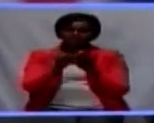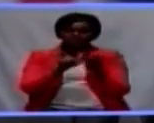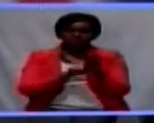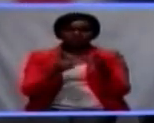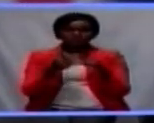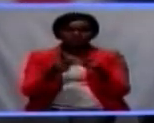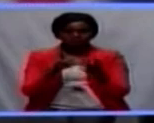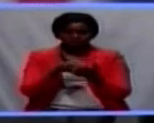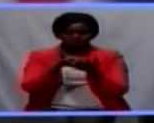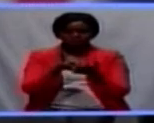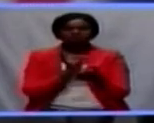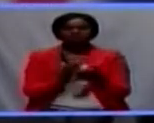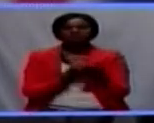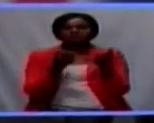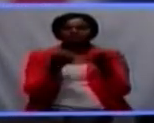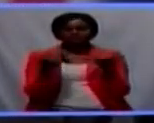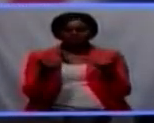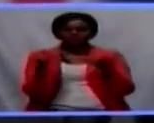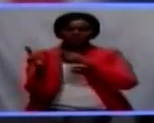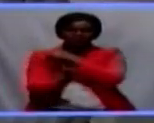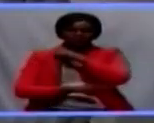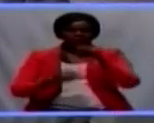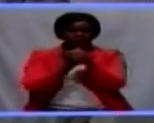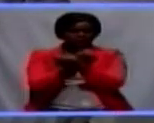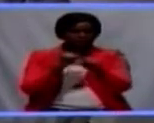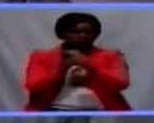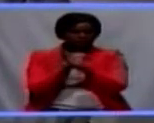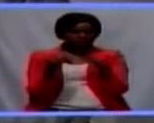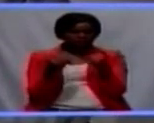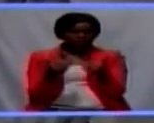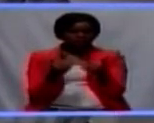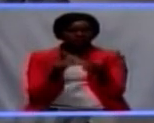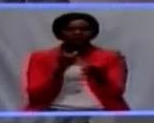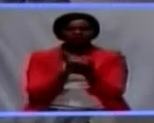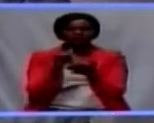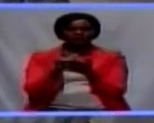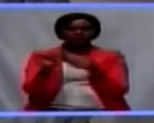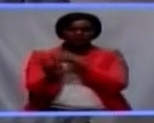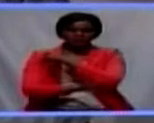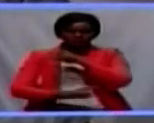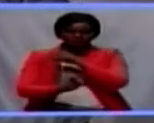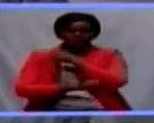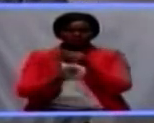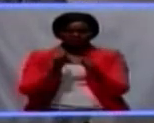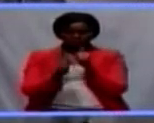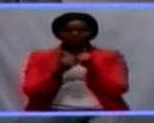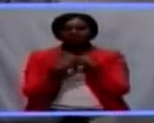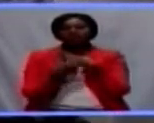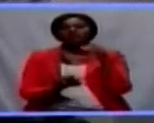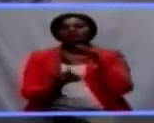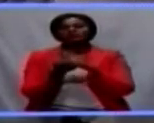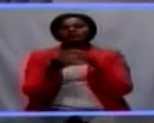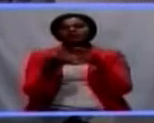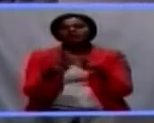The cases that we want to deal with immediately and reduce our debt stock are those penalties and interests that have arisen because